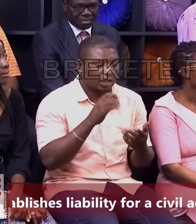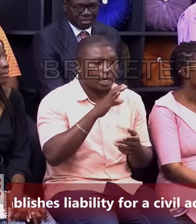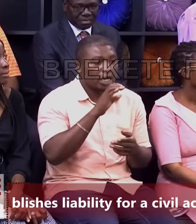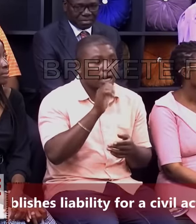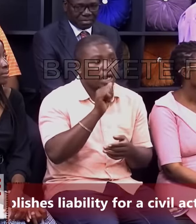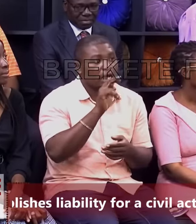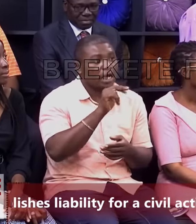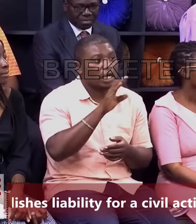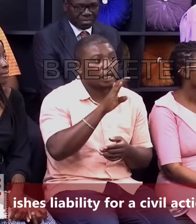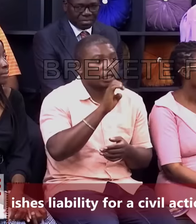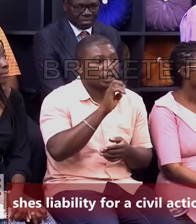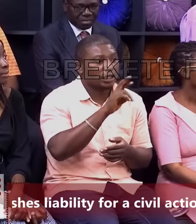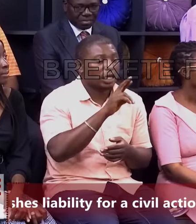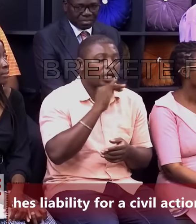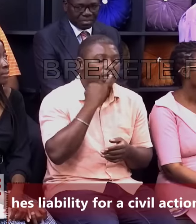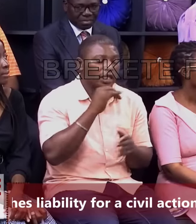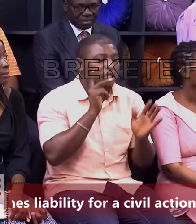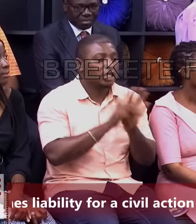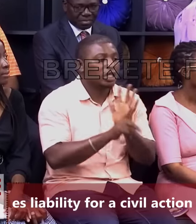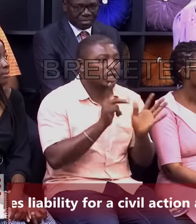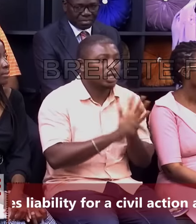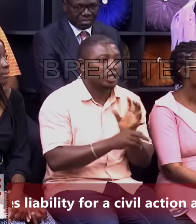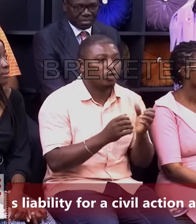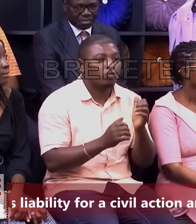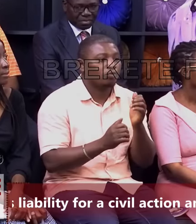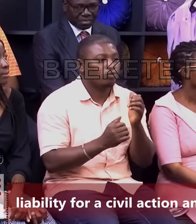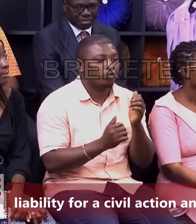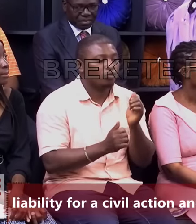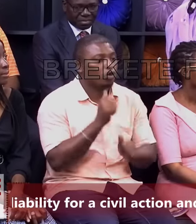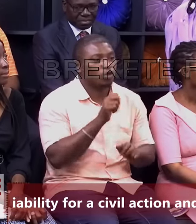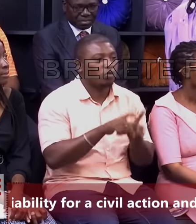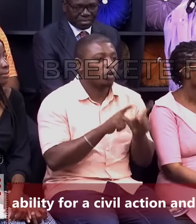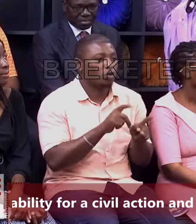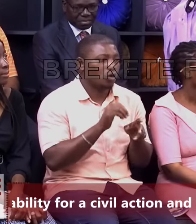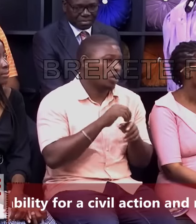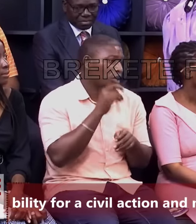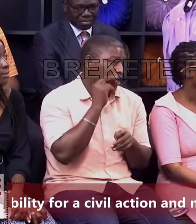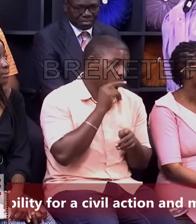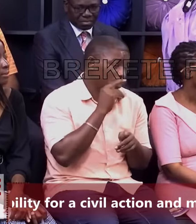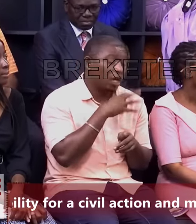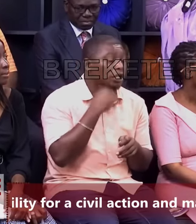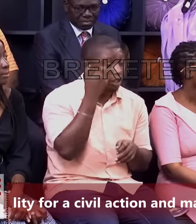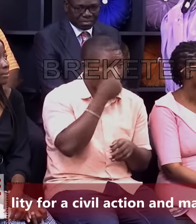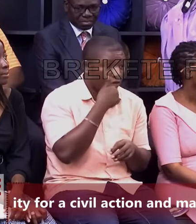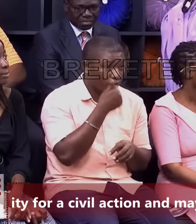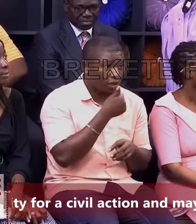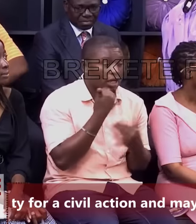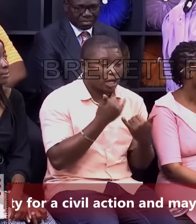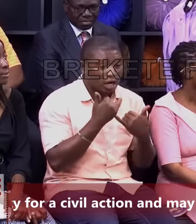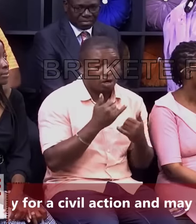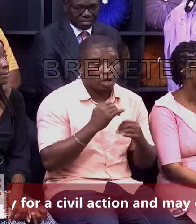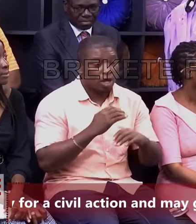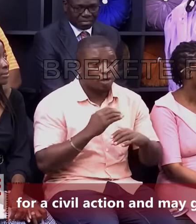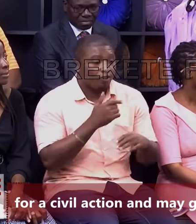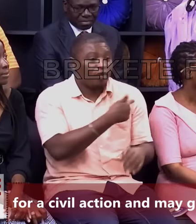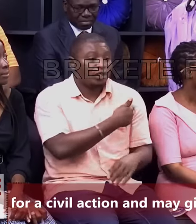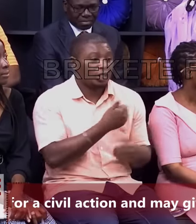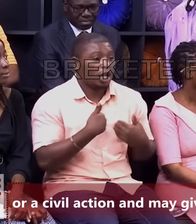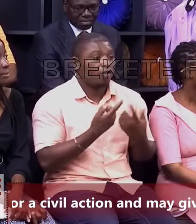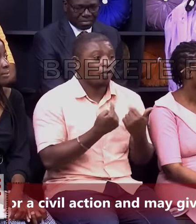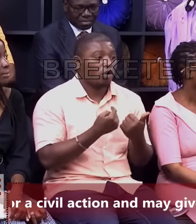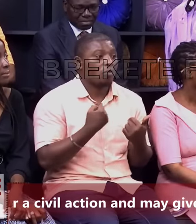a whole and now something is has come a vaccine we should accept